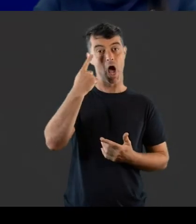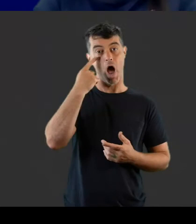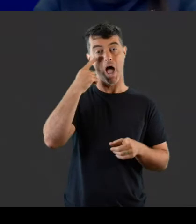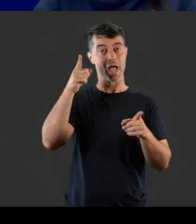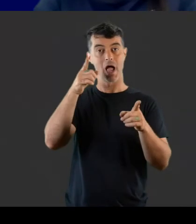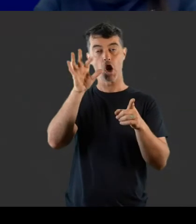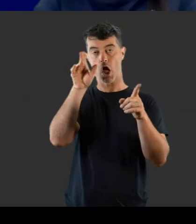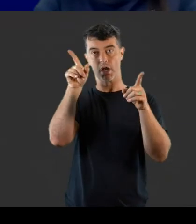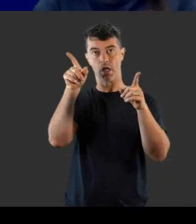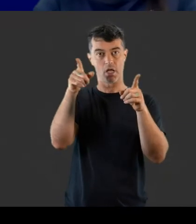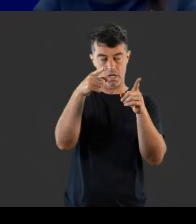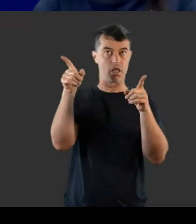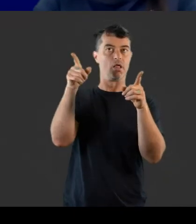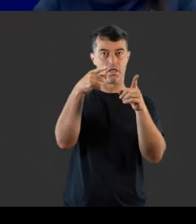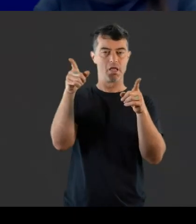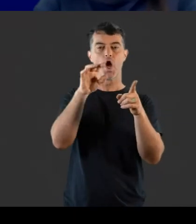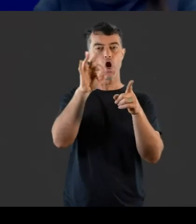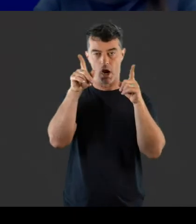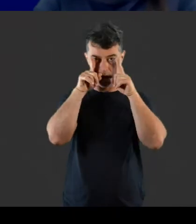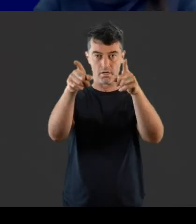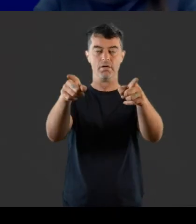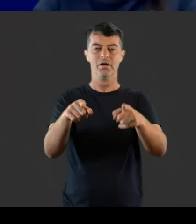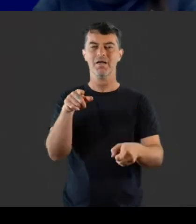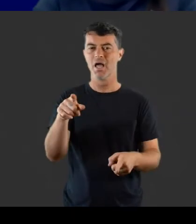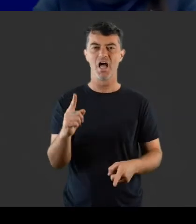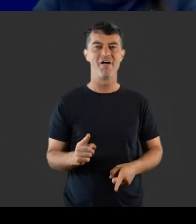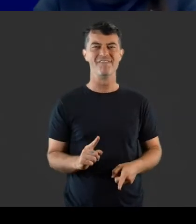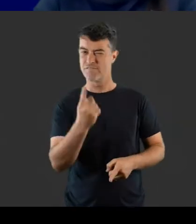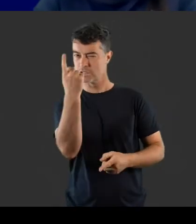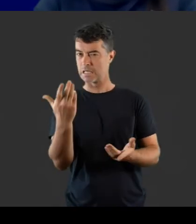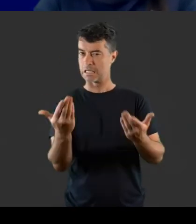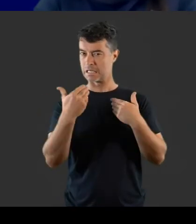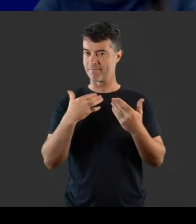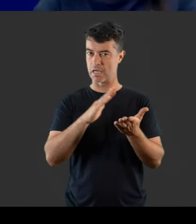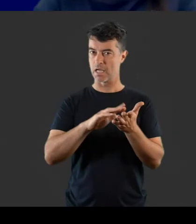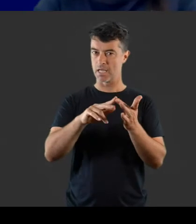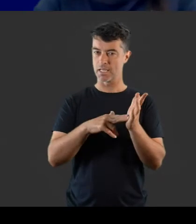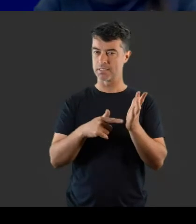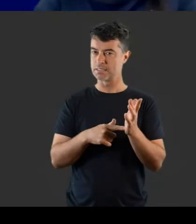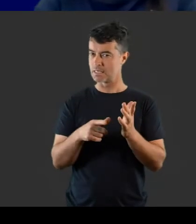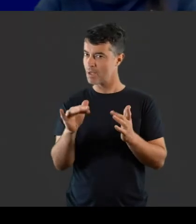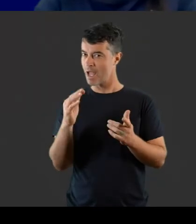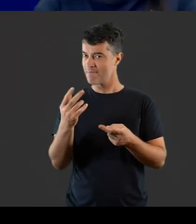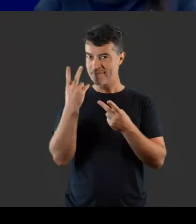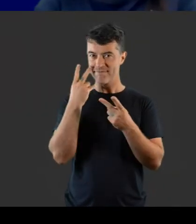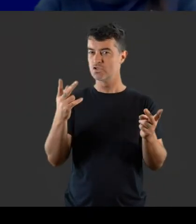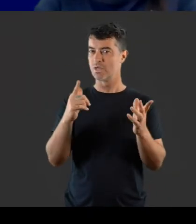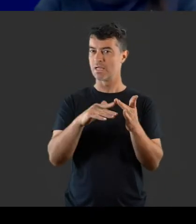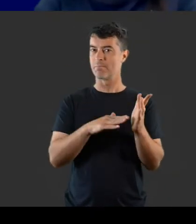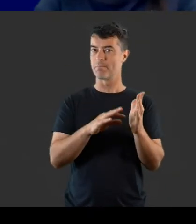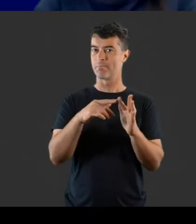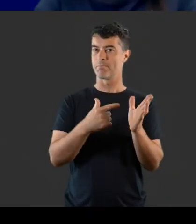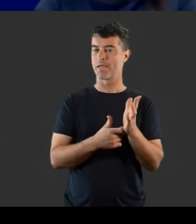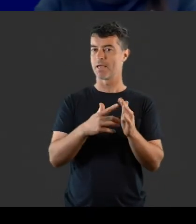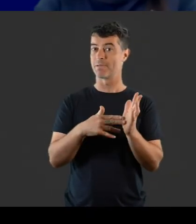Strabismus occurs when one eye is out of alignment. This may be the first hint that an individual has a vision